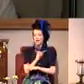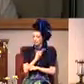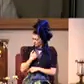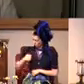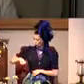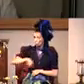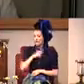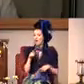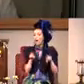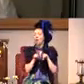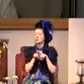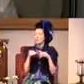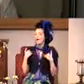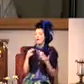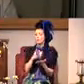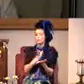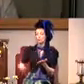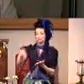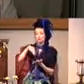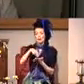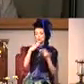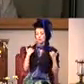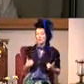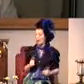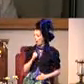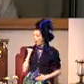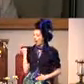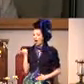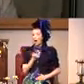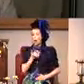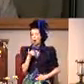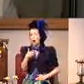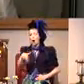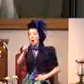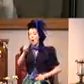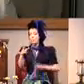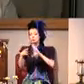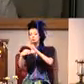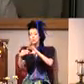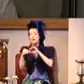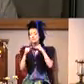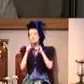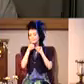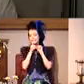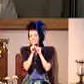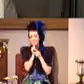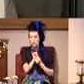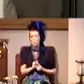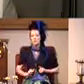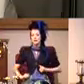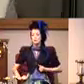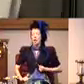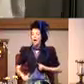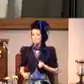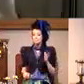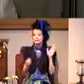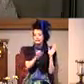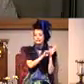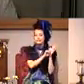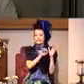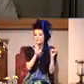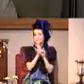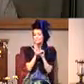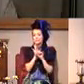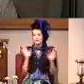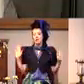resurrected bodies. We too have our own stories of suffering. We too have our own stories of being nailed to the cross. We too have